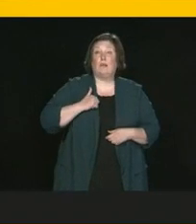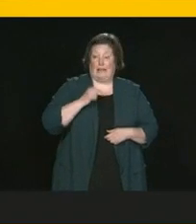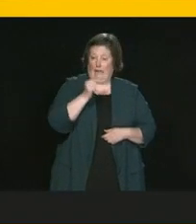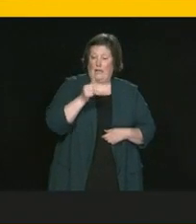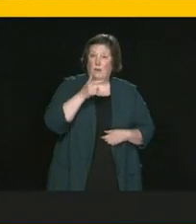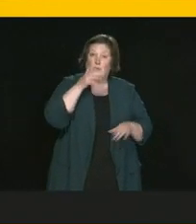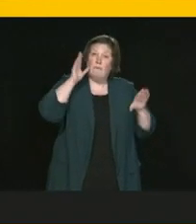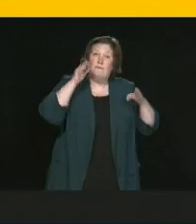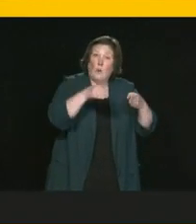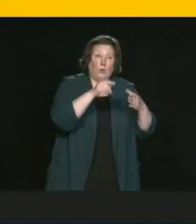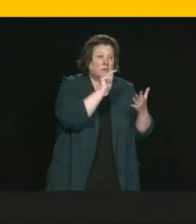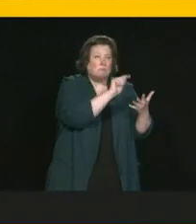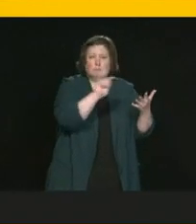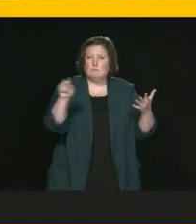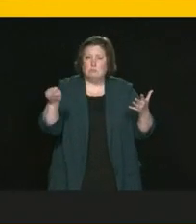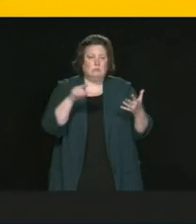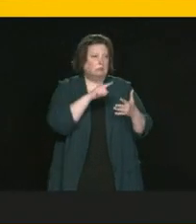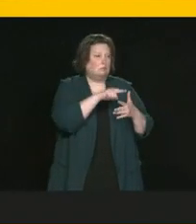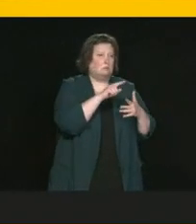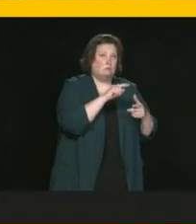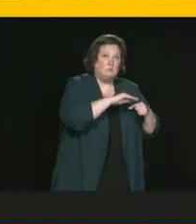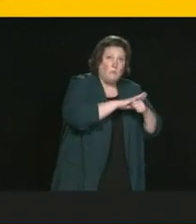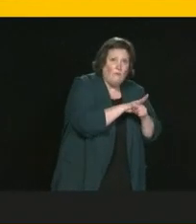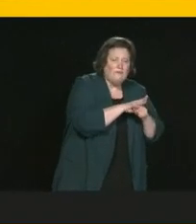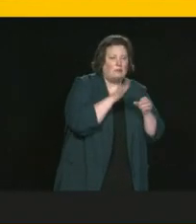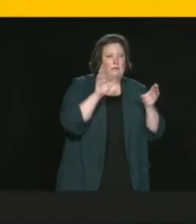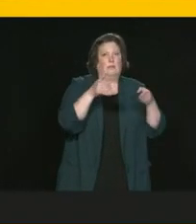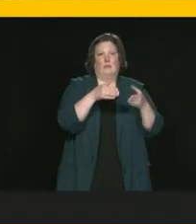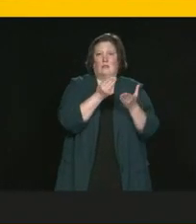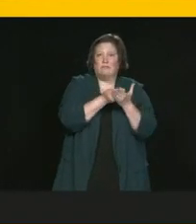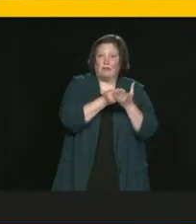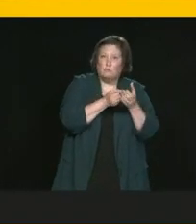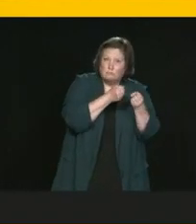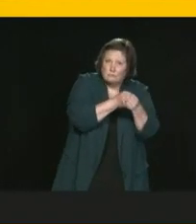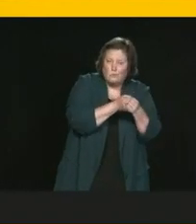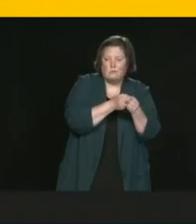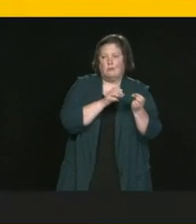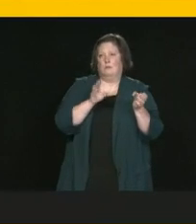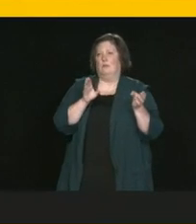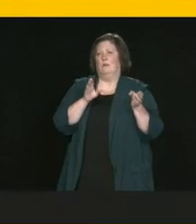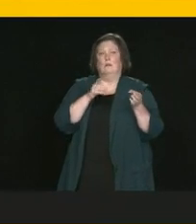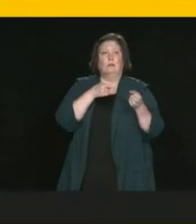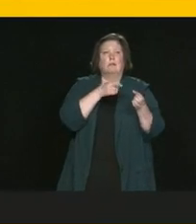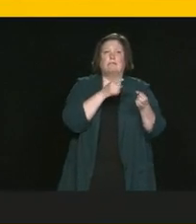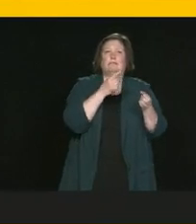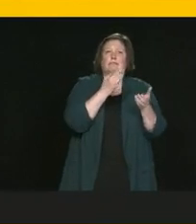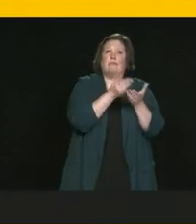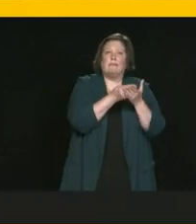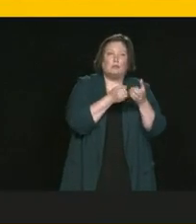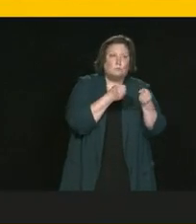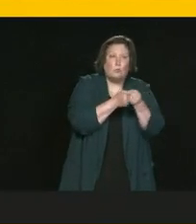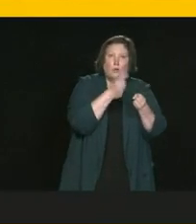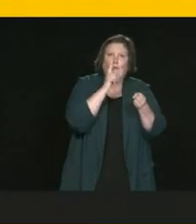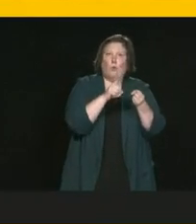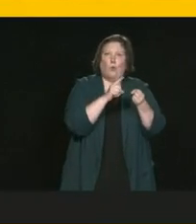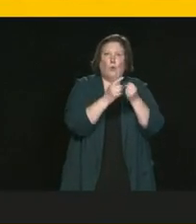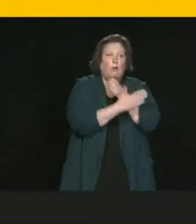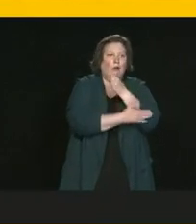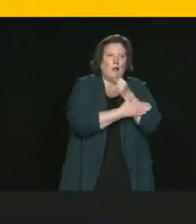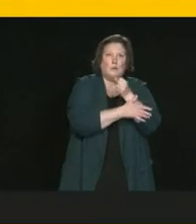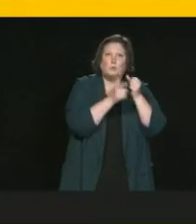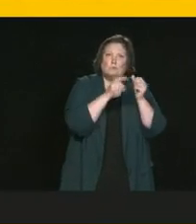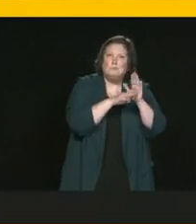funding international institutions or developing countries, or countries in various